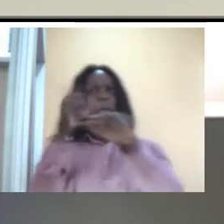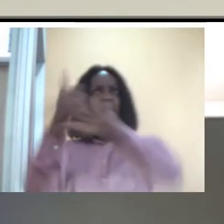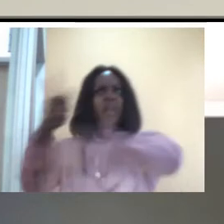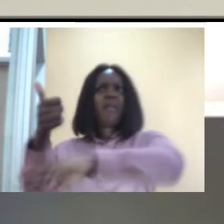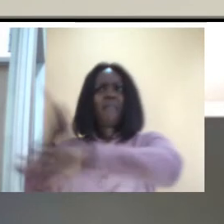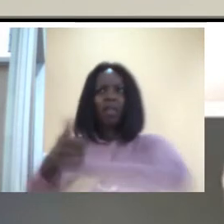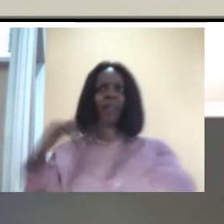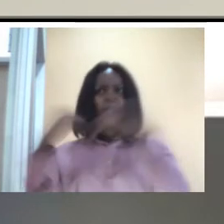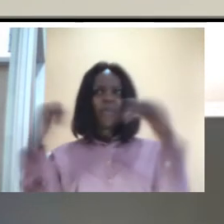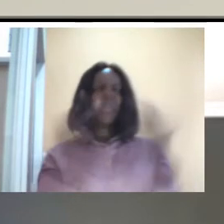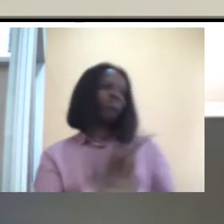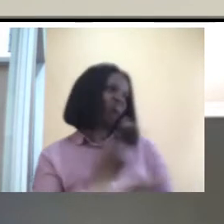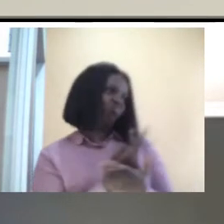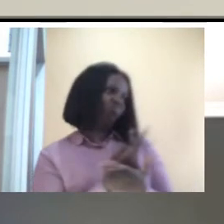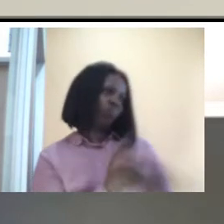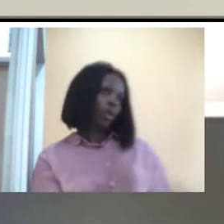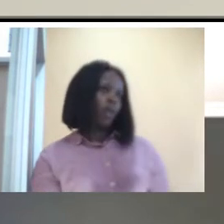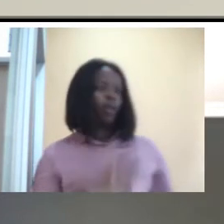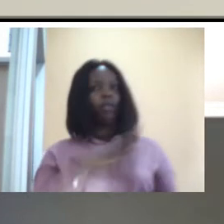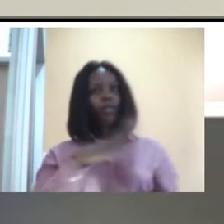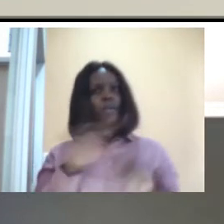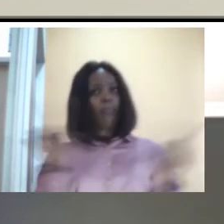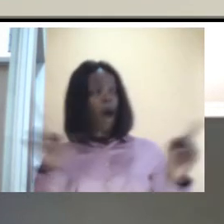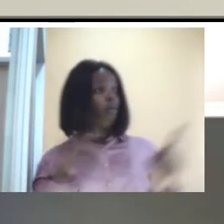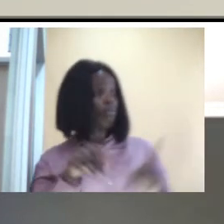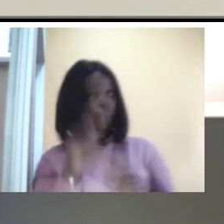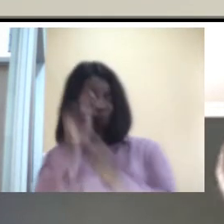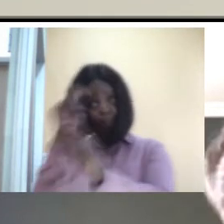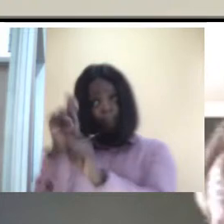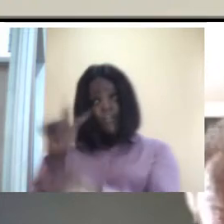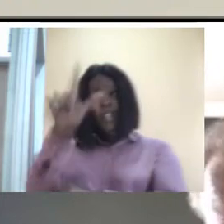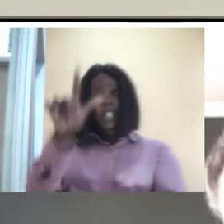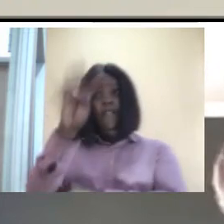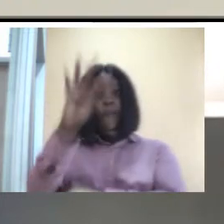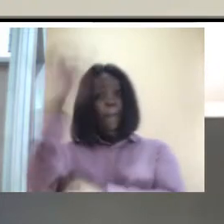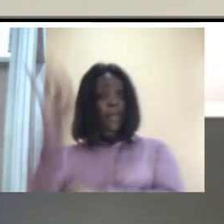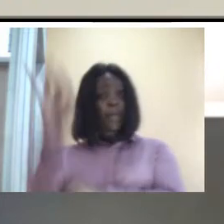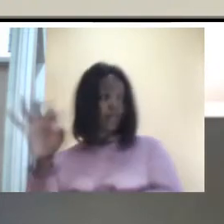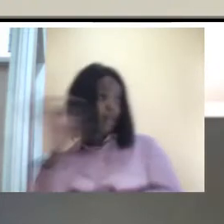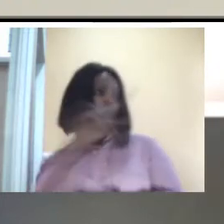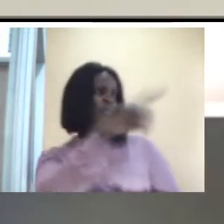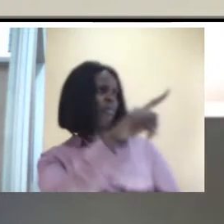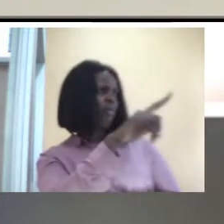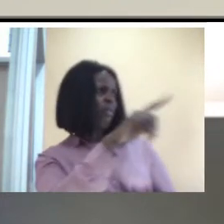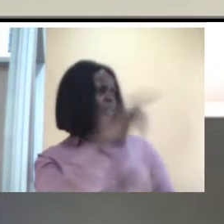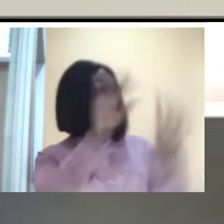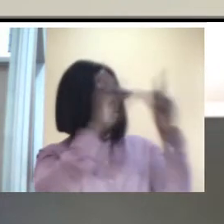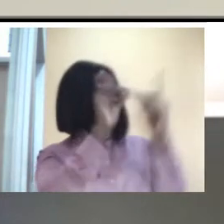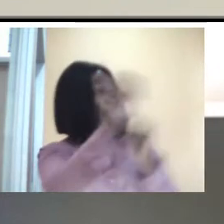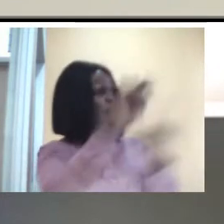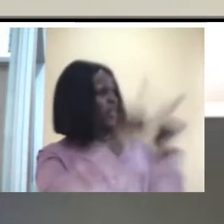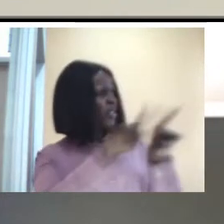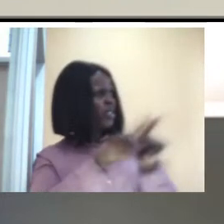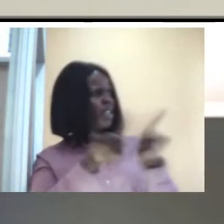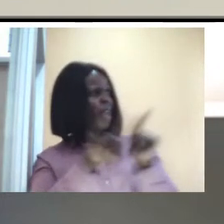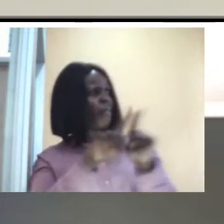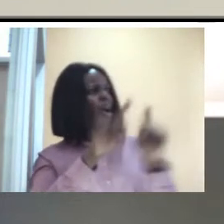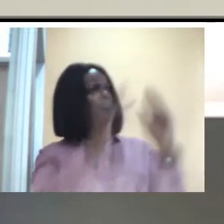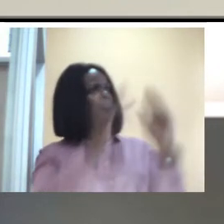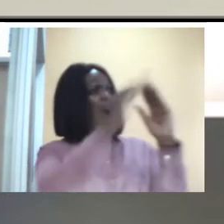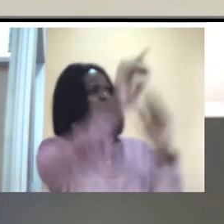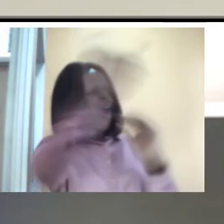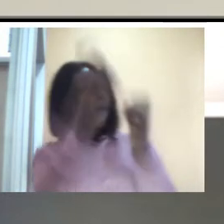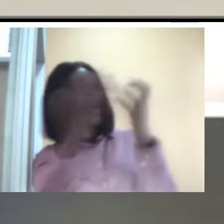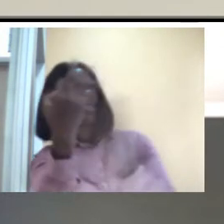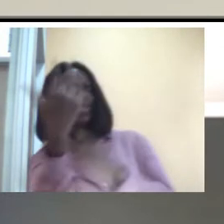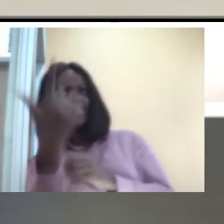apartheid, we're used to that by now, but you fail to acknowledge the 74% failure rate in your department, the 37 properties that are vandalized, no framework